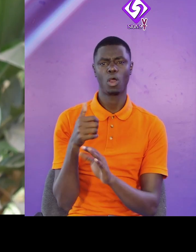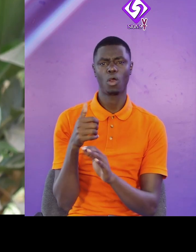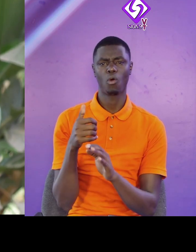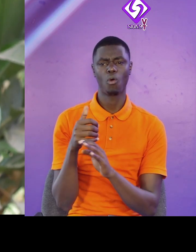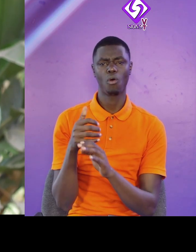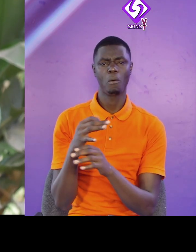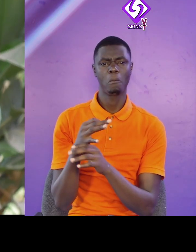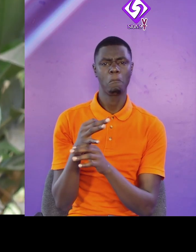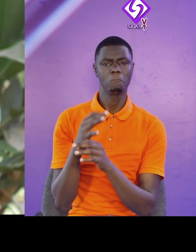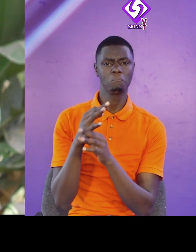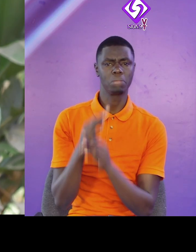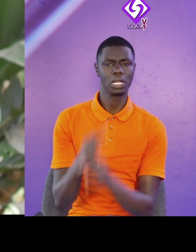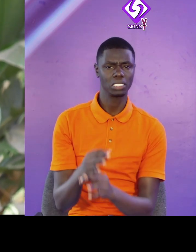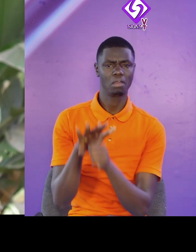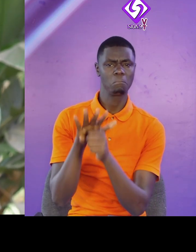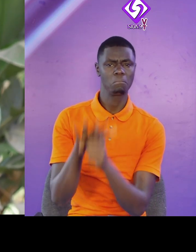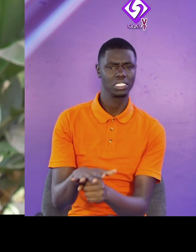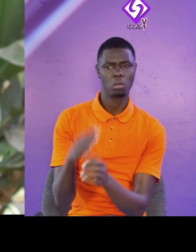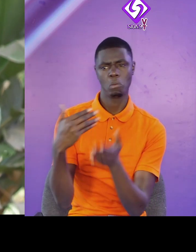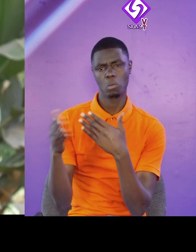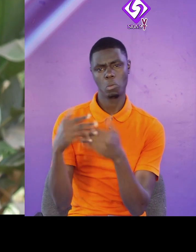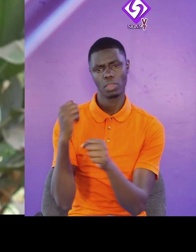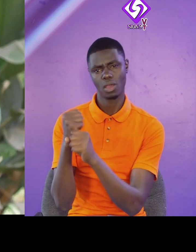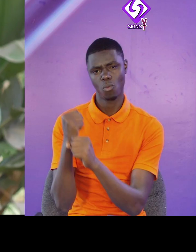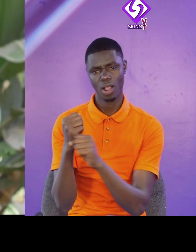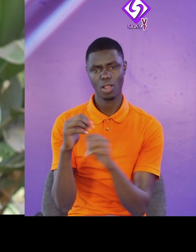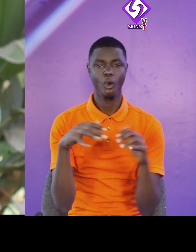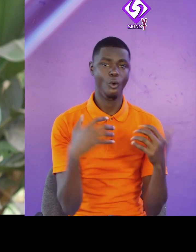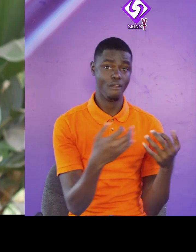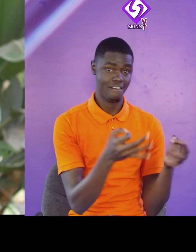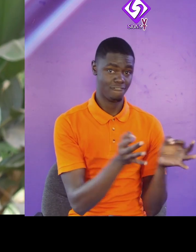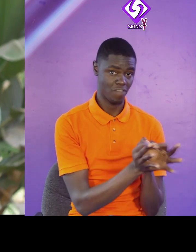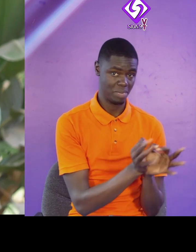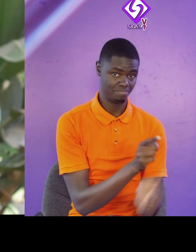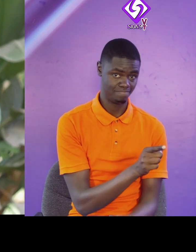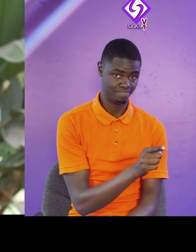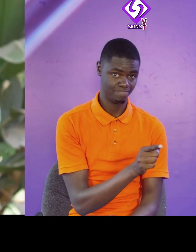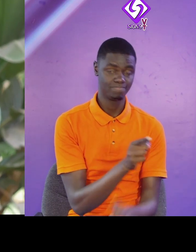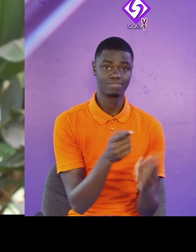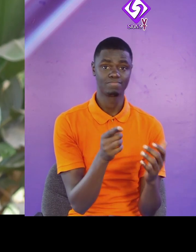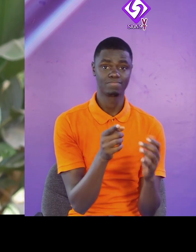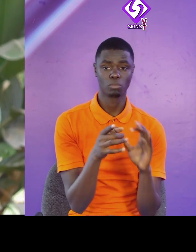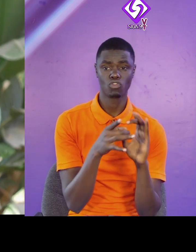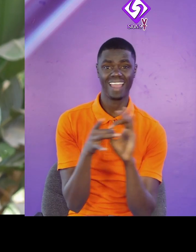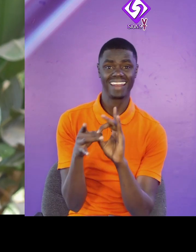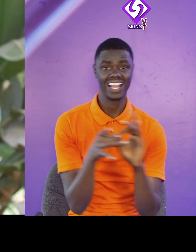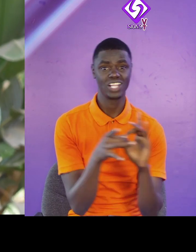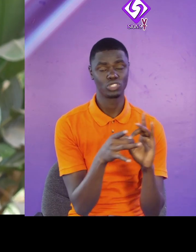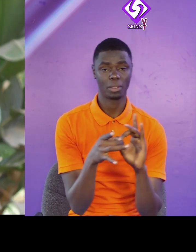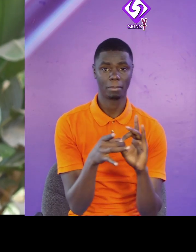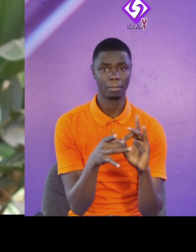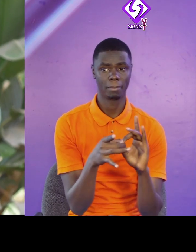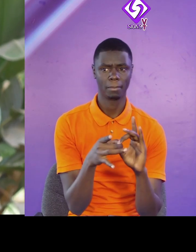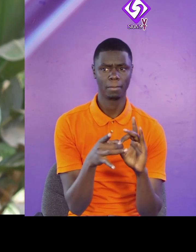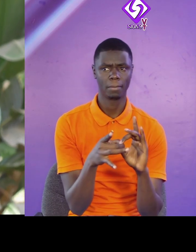it was work related or family life in terms of their relationships, and trying